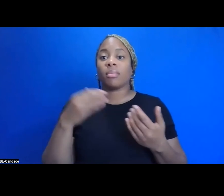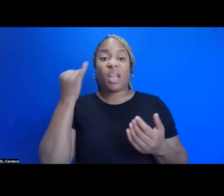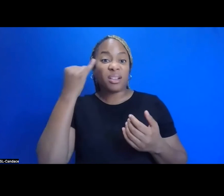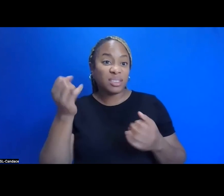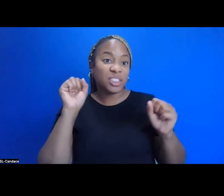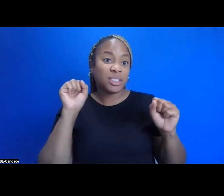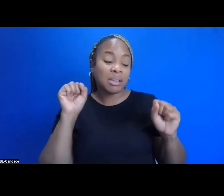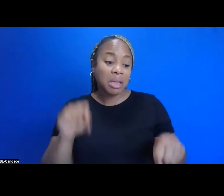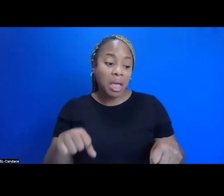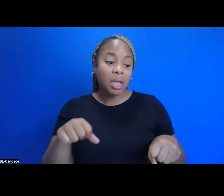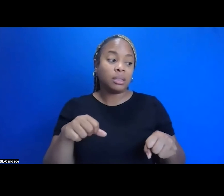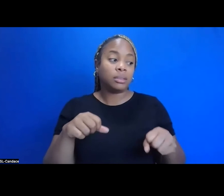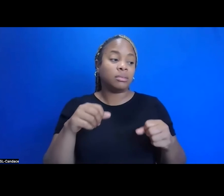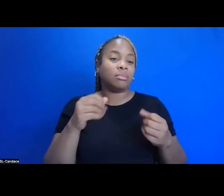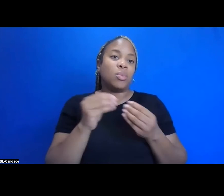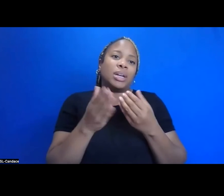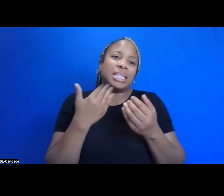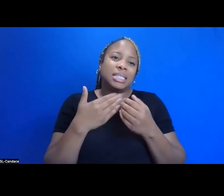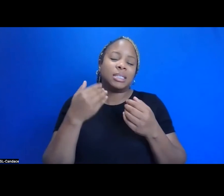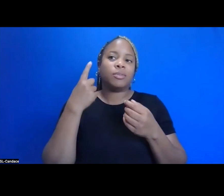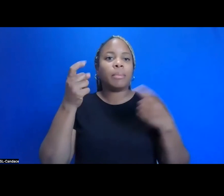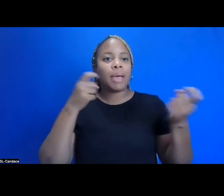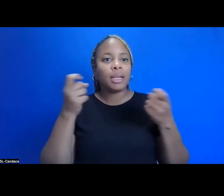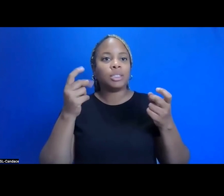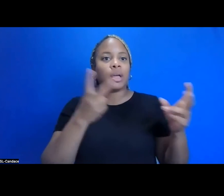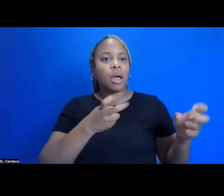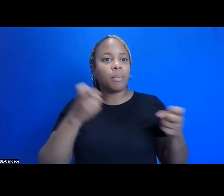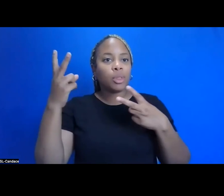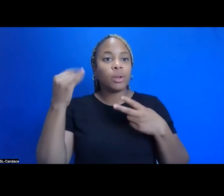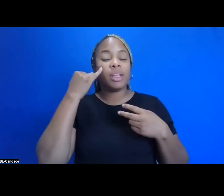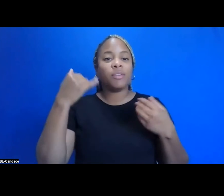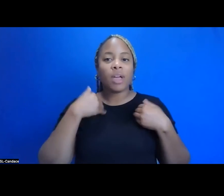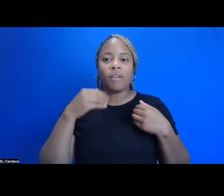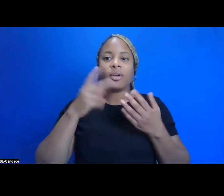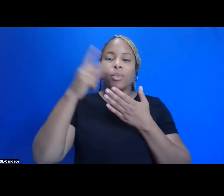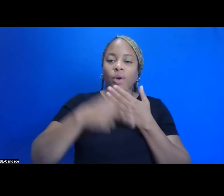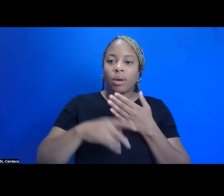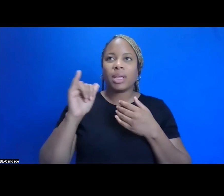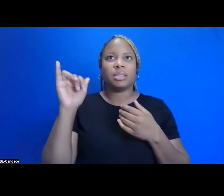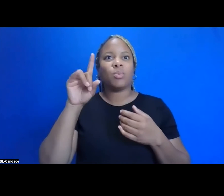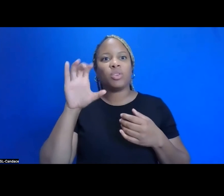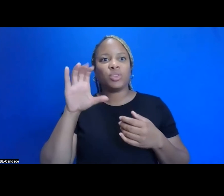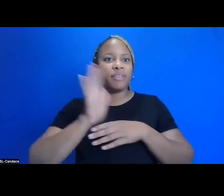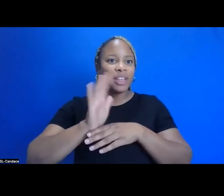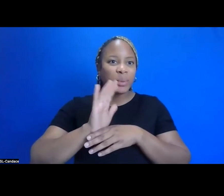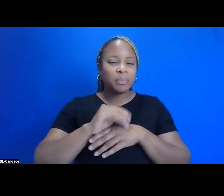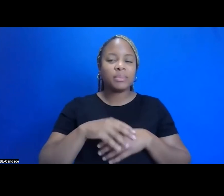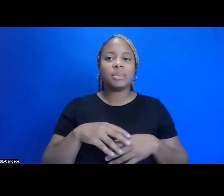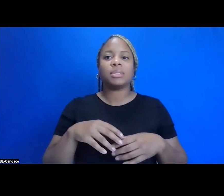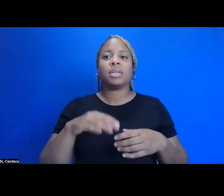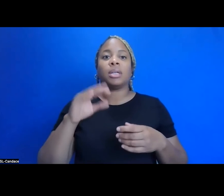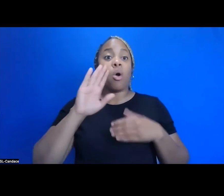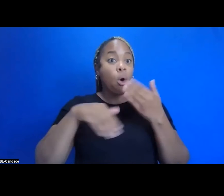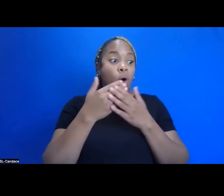actually find it easier to manage uploading. You know, if you have like a festival program that's like 100 films and you have had them all